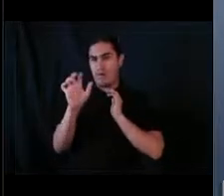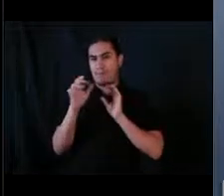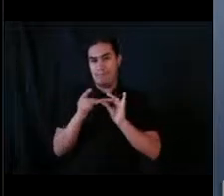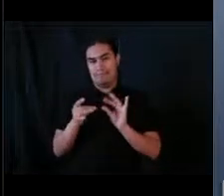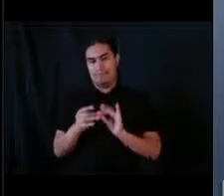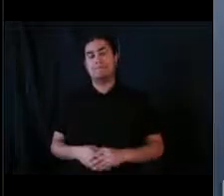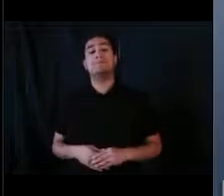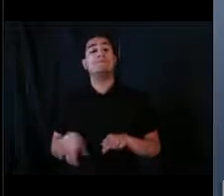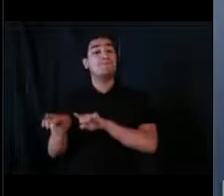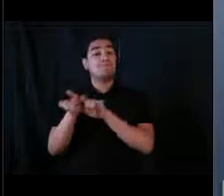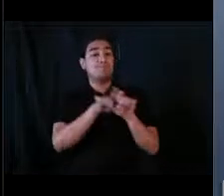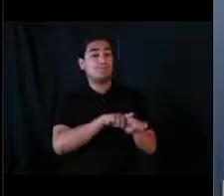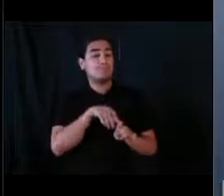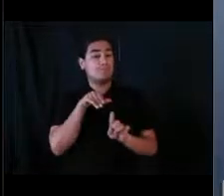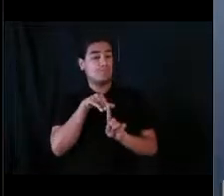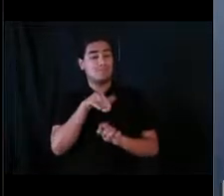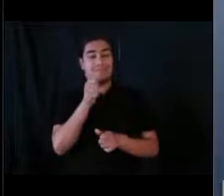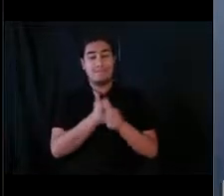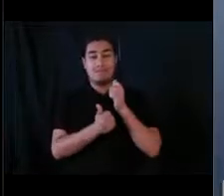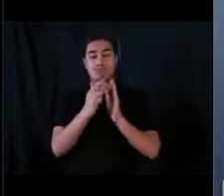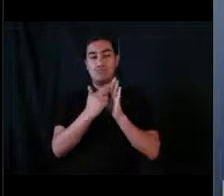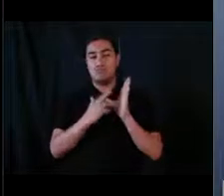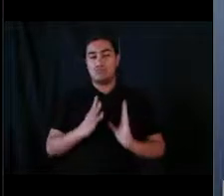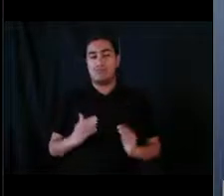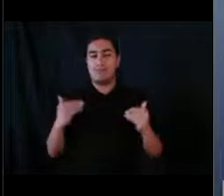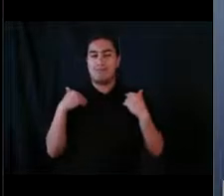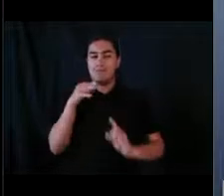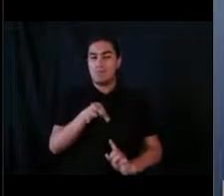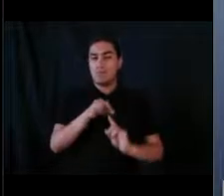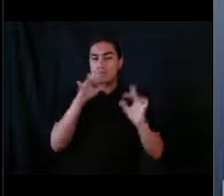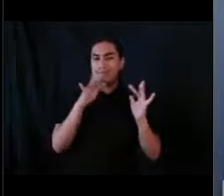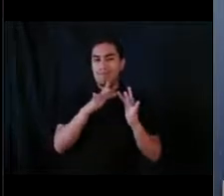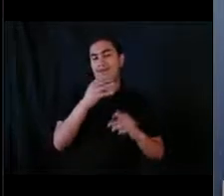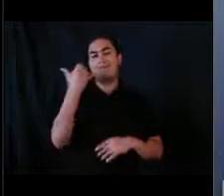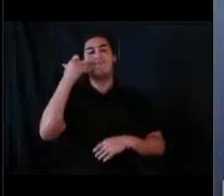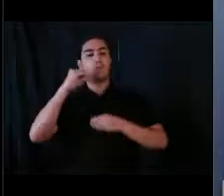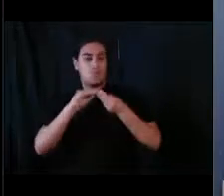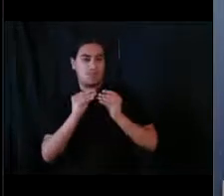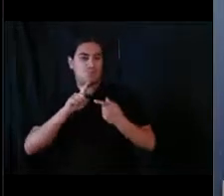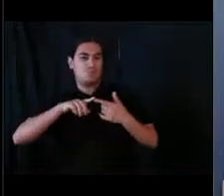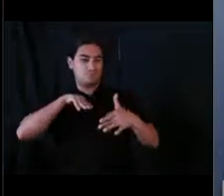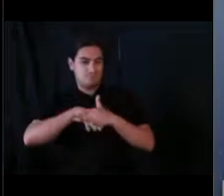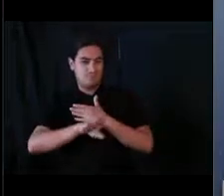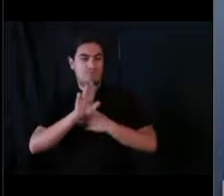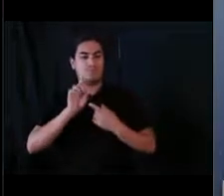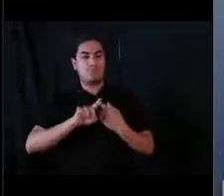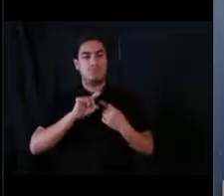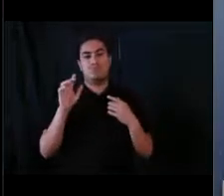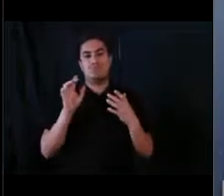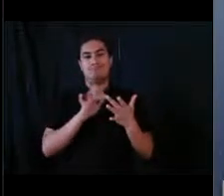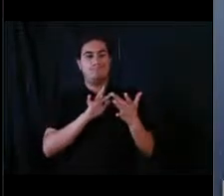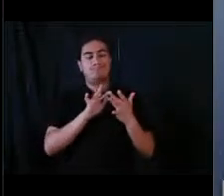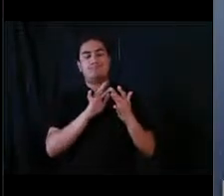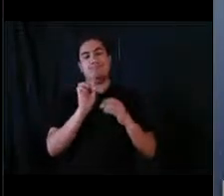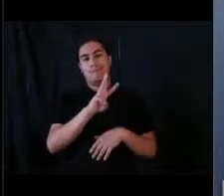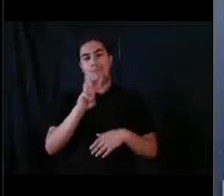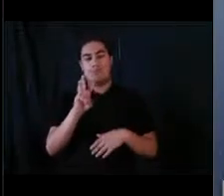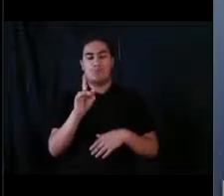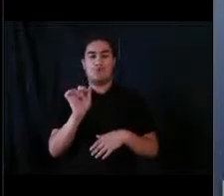as a reminder each registered attendee is provided a unique link and phone number to access the webinar these should not be shared with other